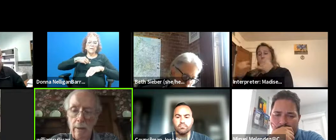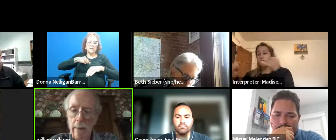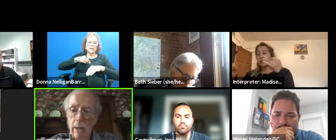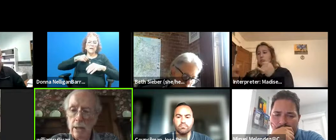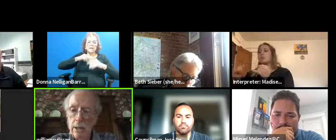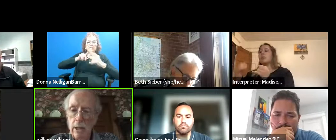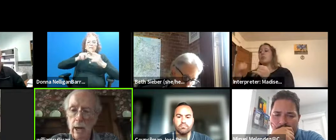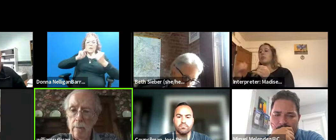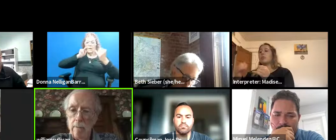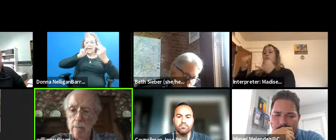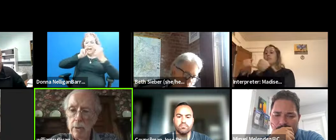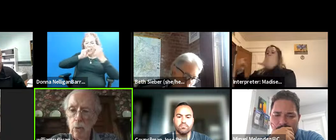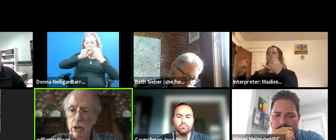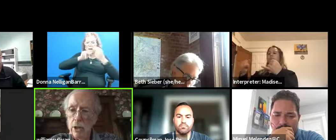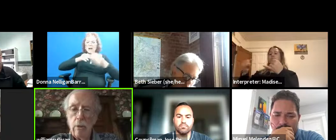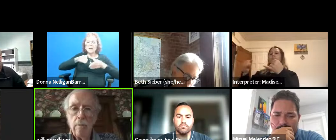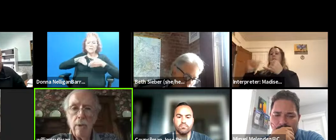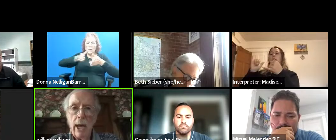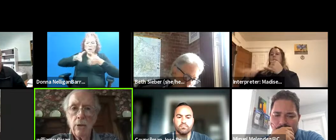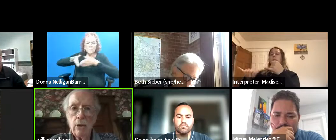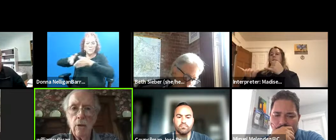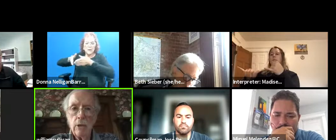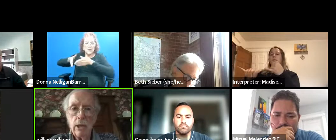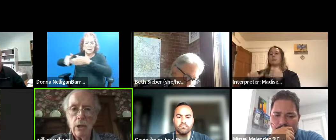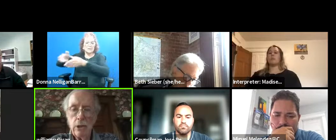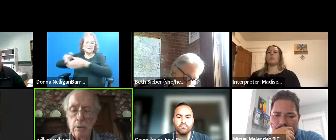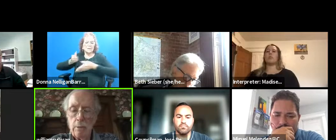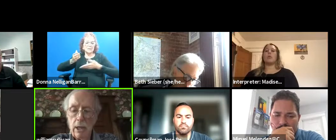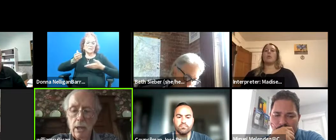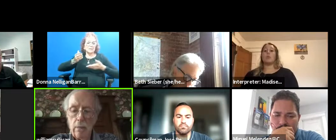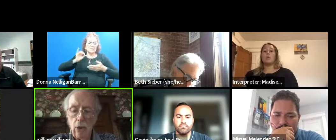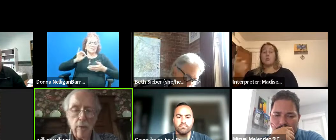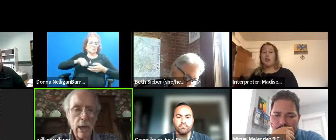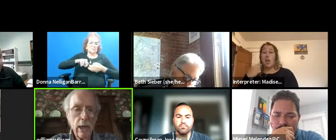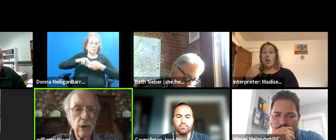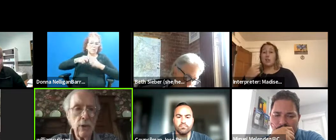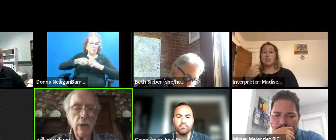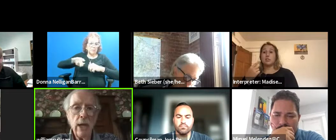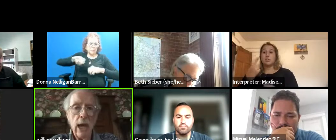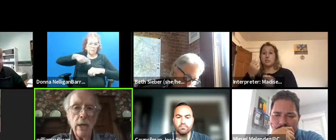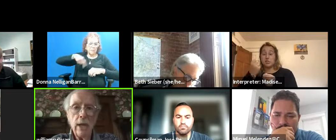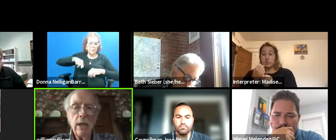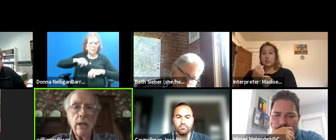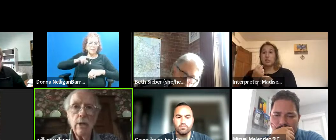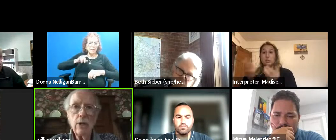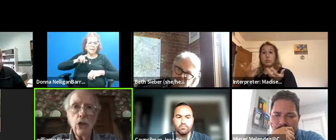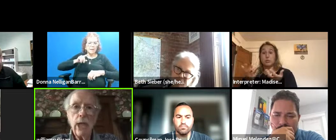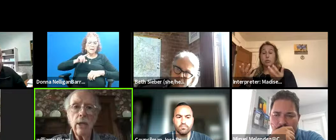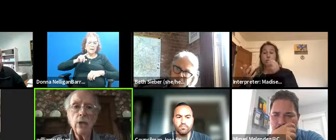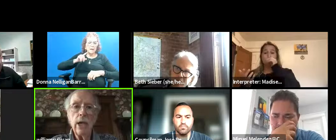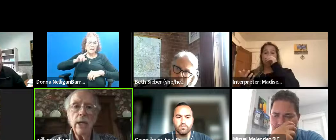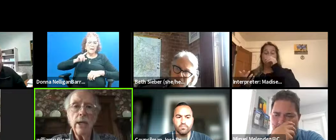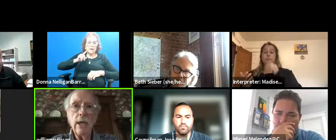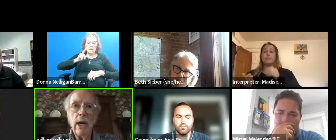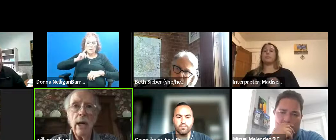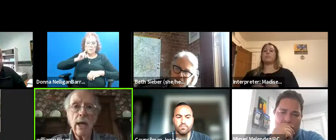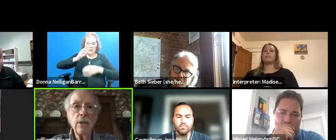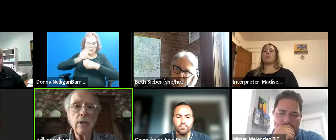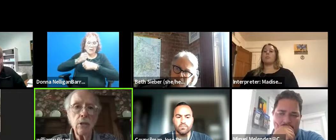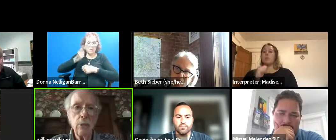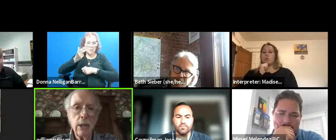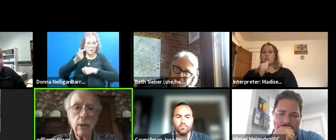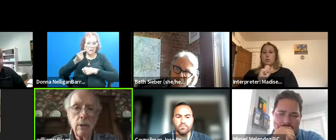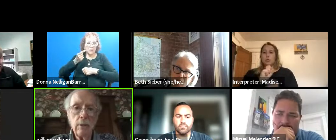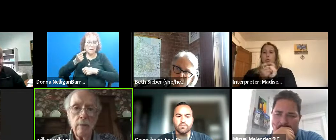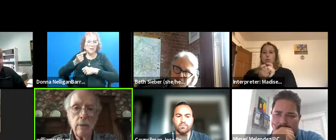possible. The one thing we have been asked over the years by the Board of Elections is not to change any